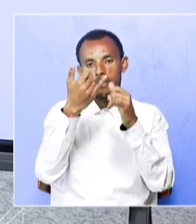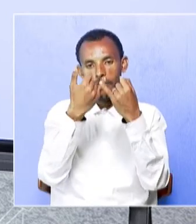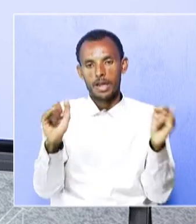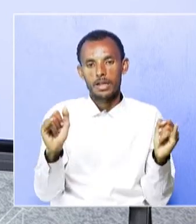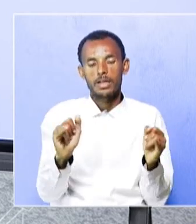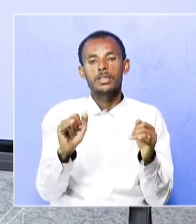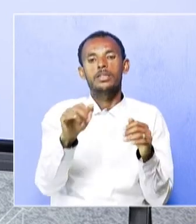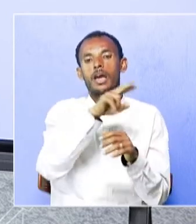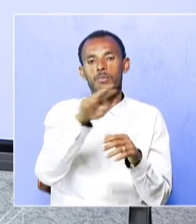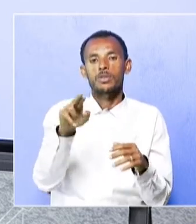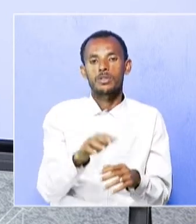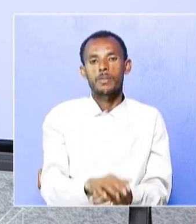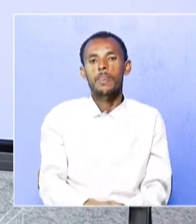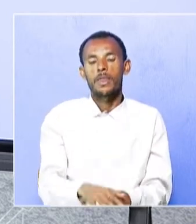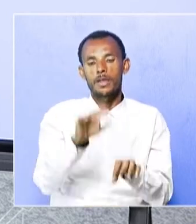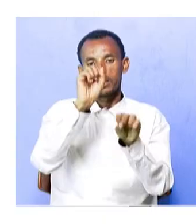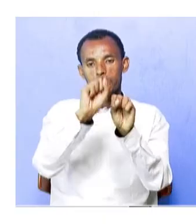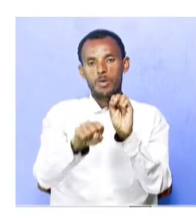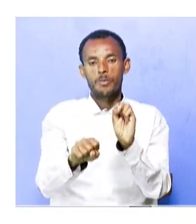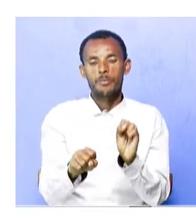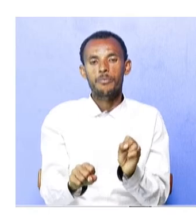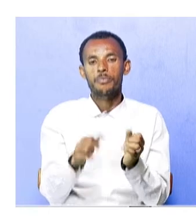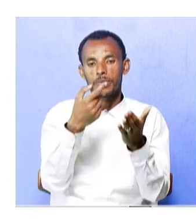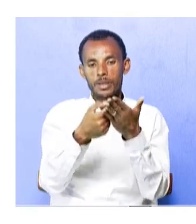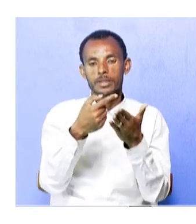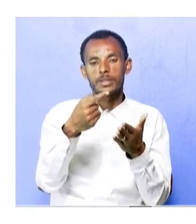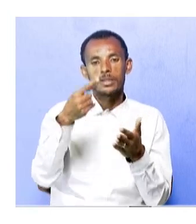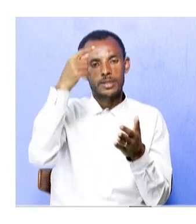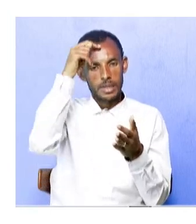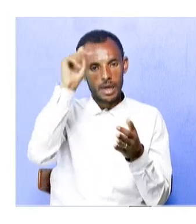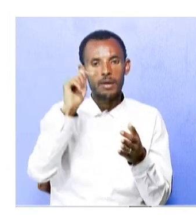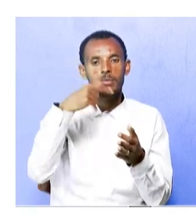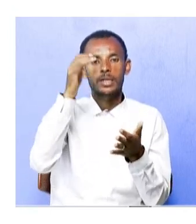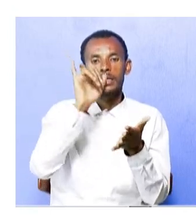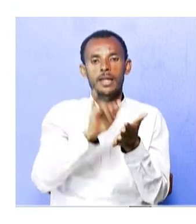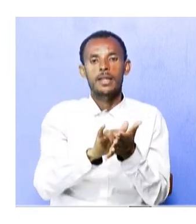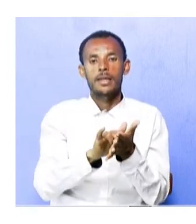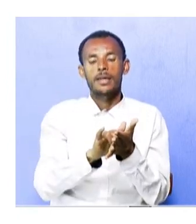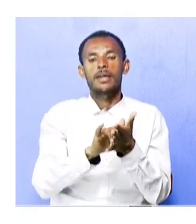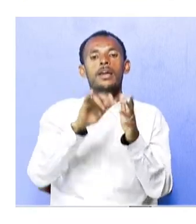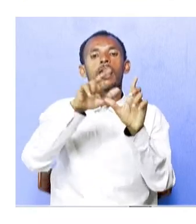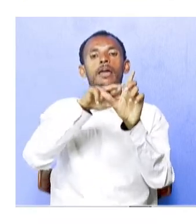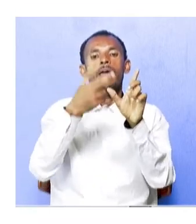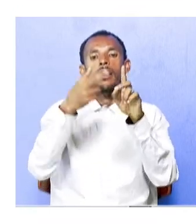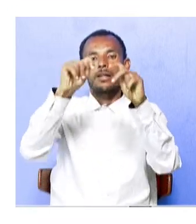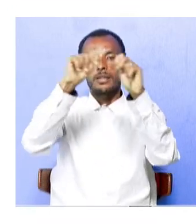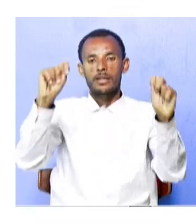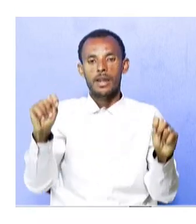the hypotenuse, right? So this theorem says in a right-angled